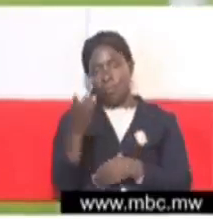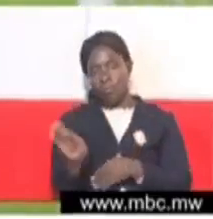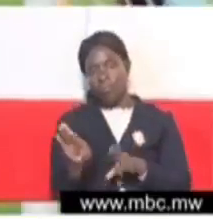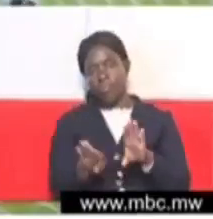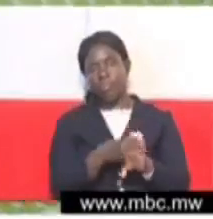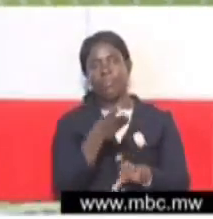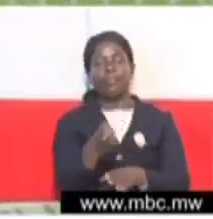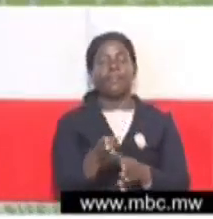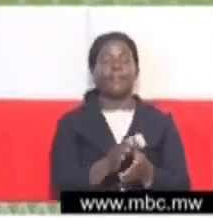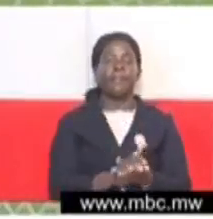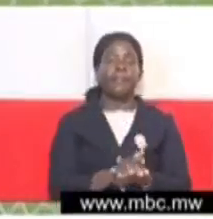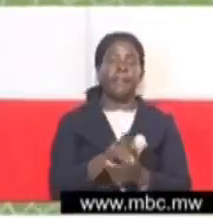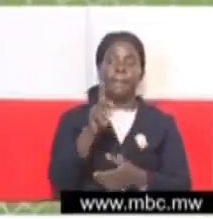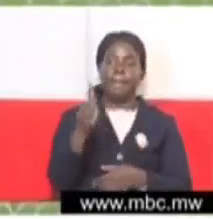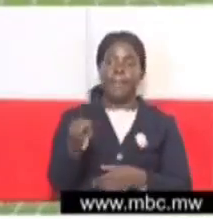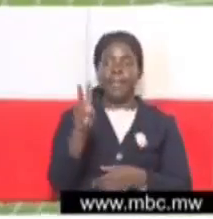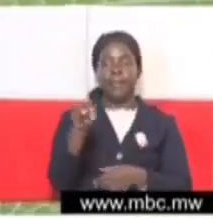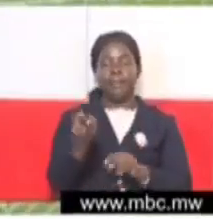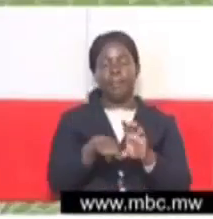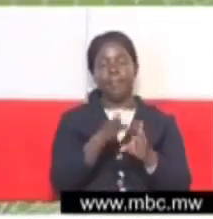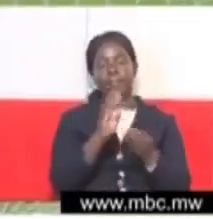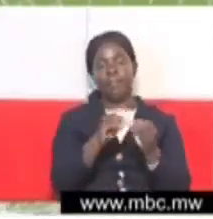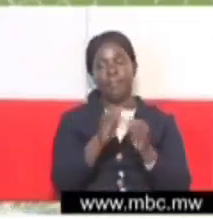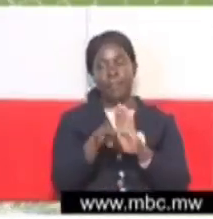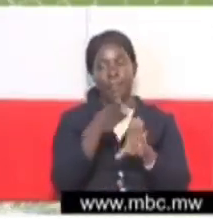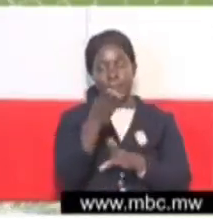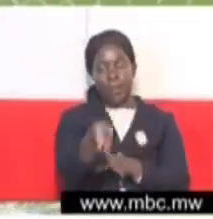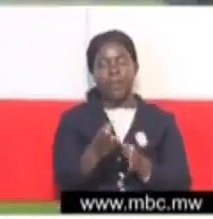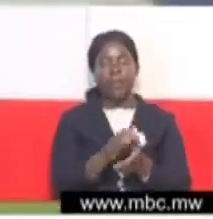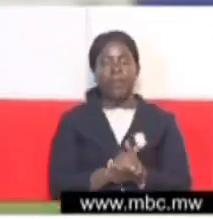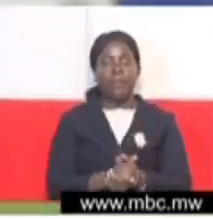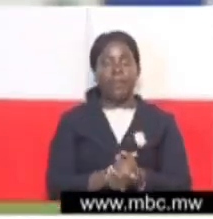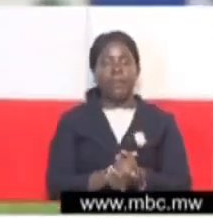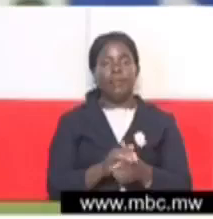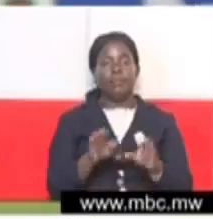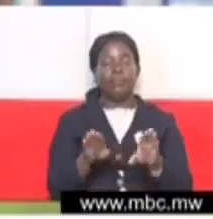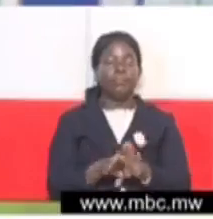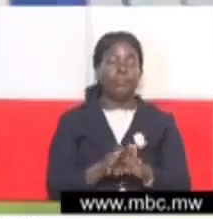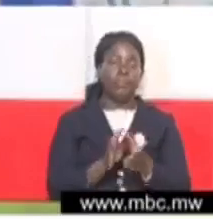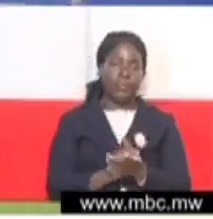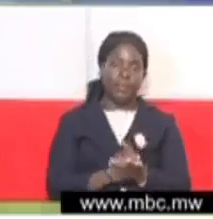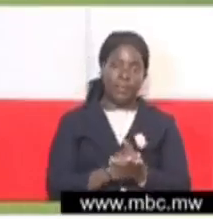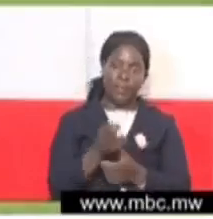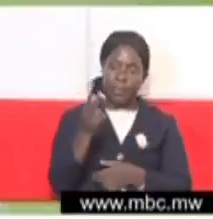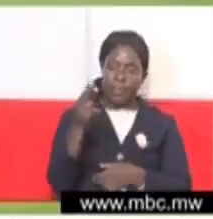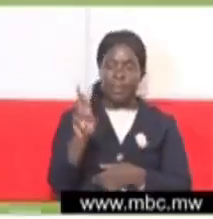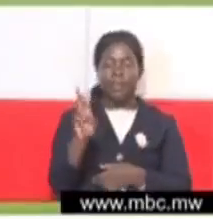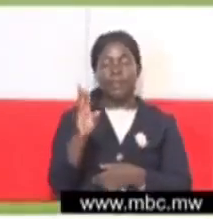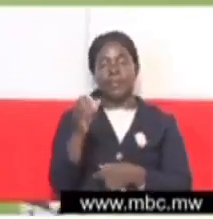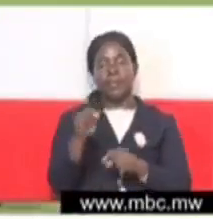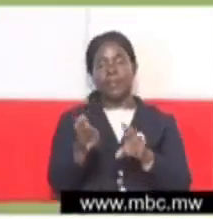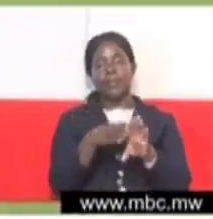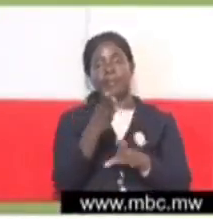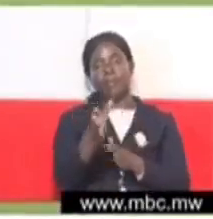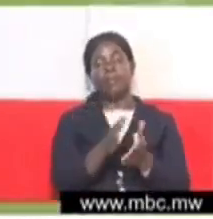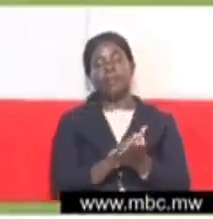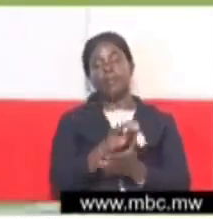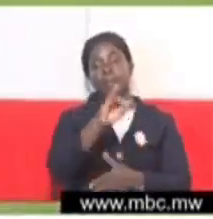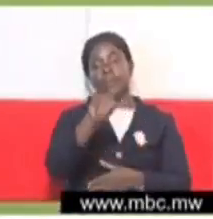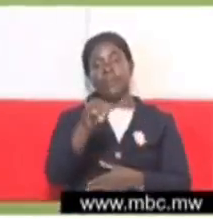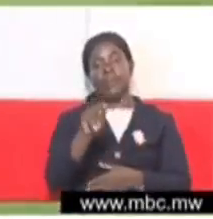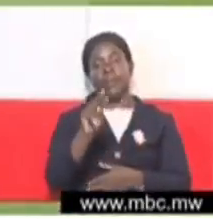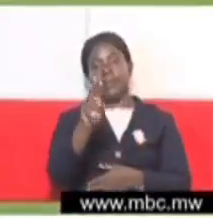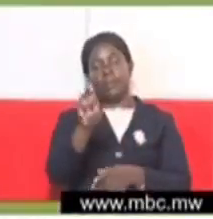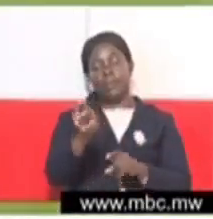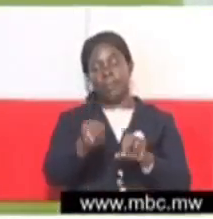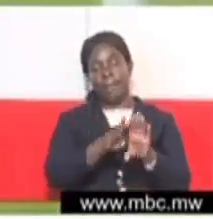missed their penalties. Mr. Mohone and Jacob Robert penalties were saved by Richard Chimbamba, while Andrew Jovinala, Ganizan James